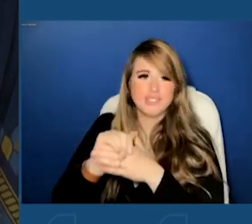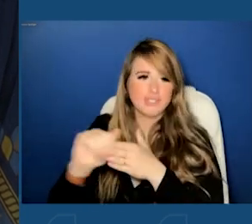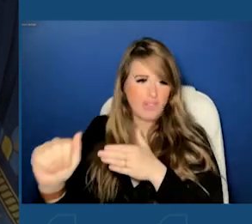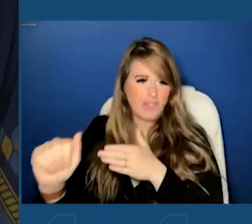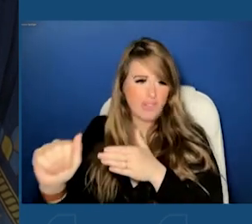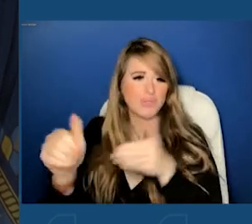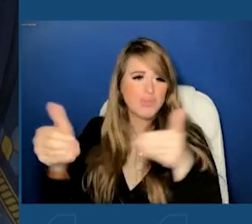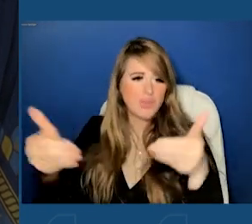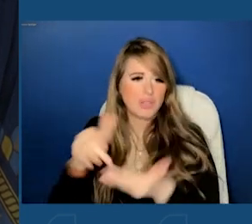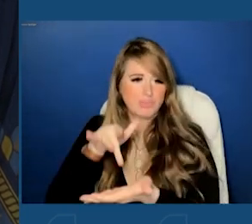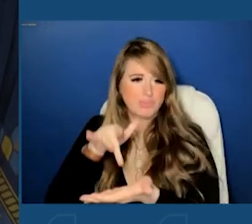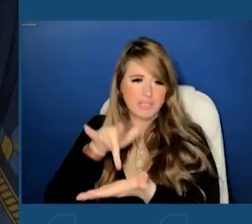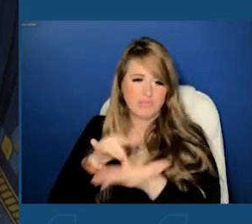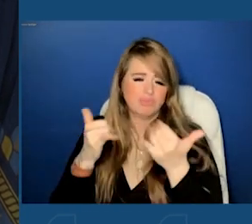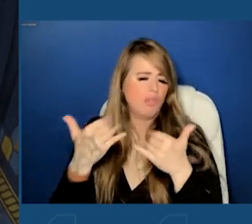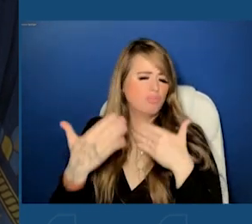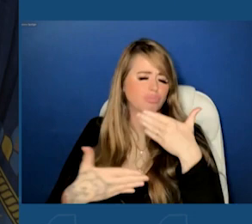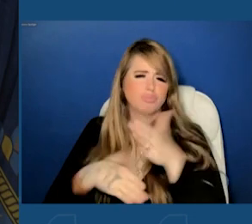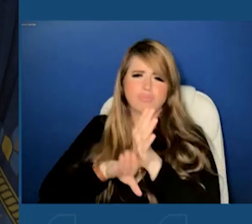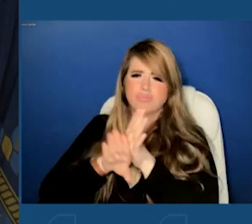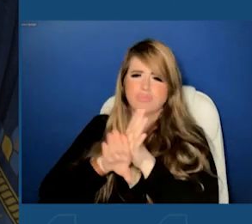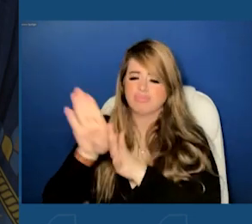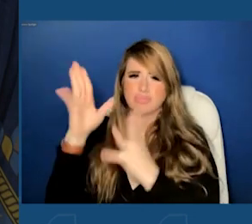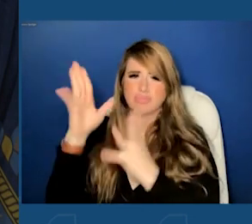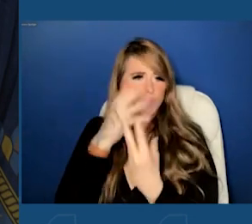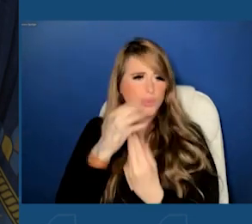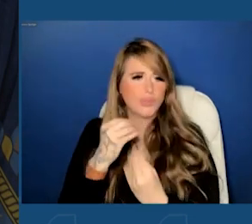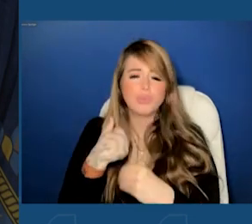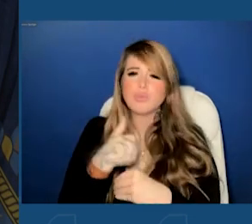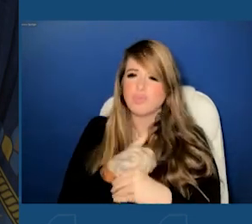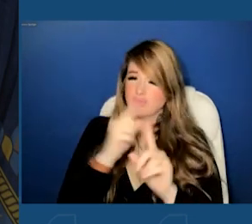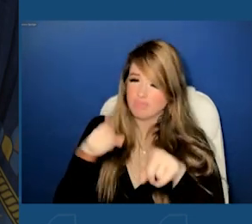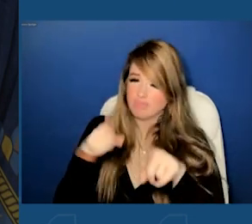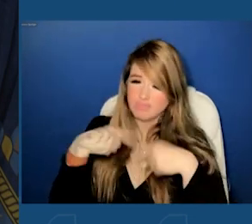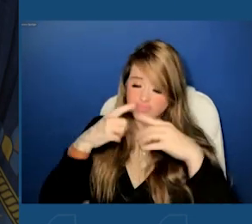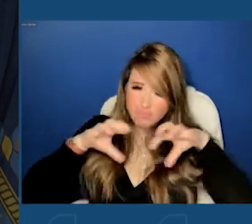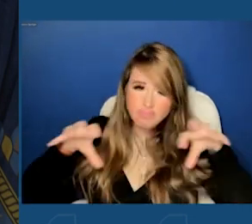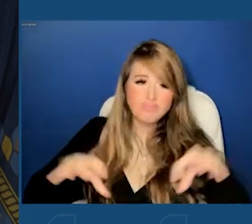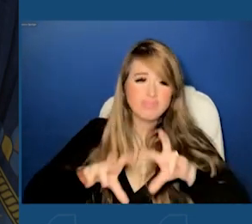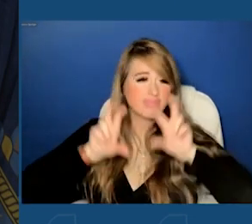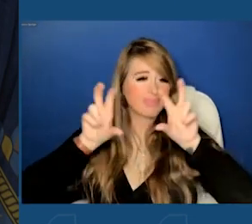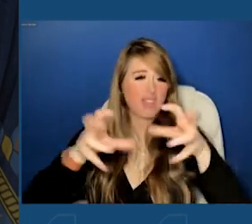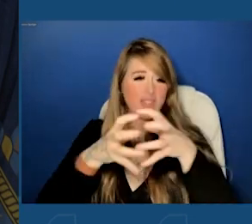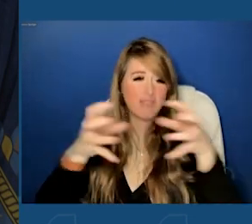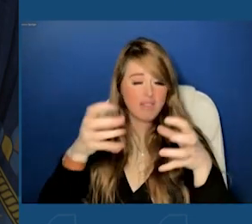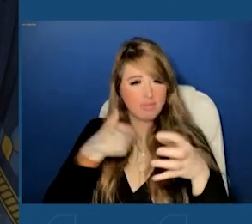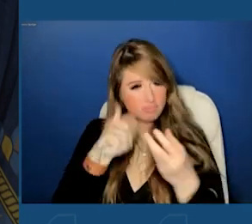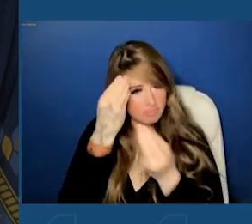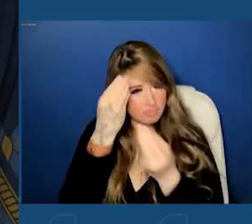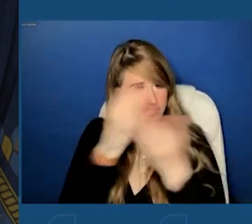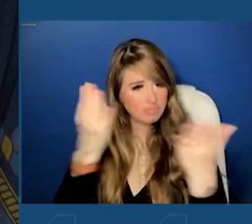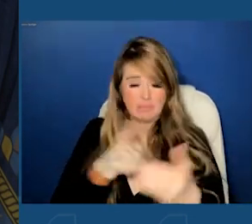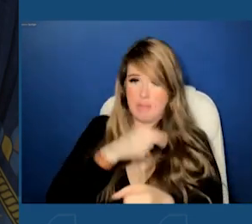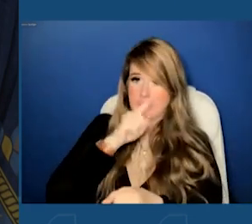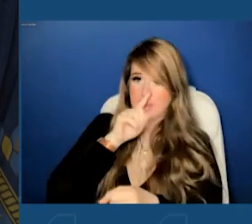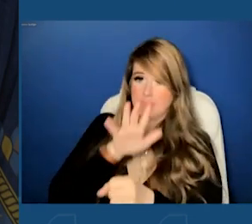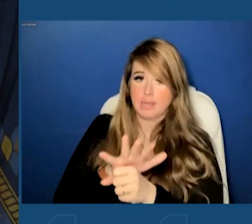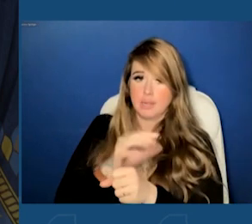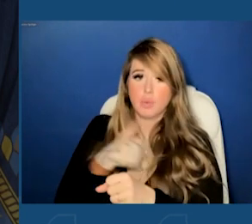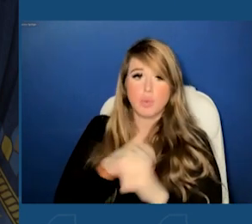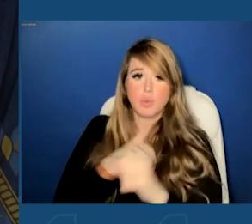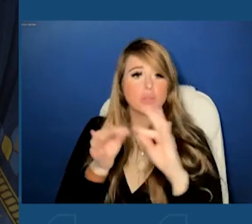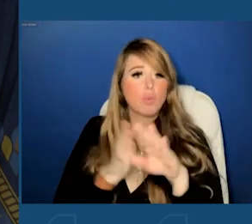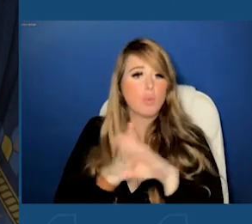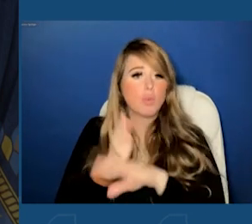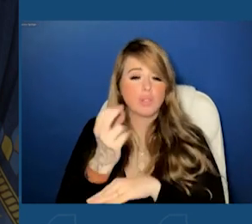beautifully. So we've done a lot, and I want you to know I am committed. Again, we mentioned almost $12 million worth of hotels, 600